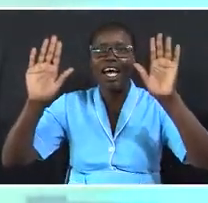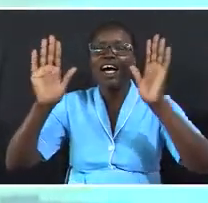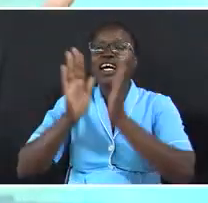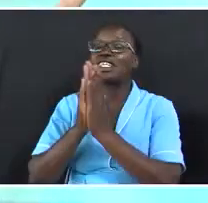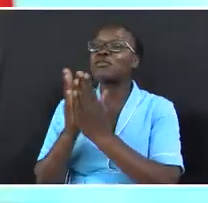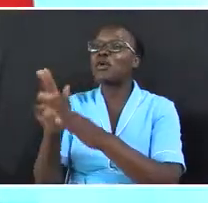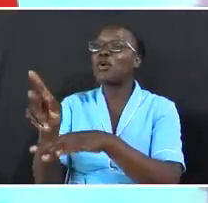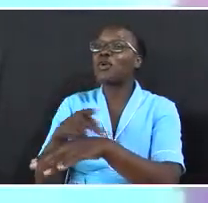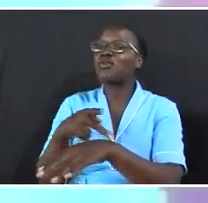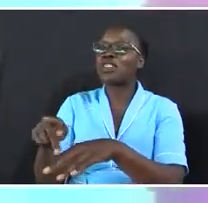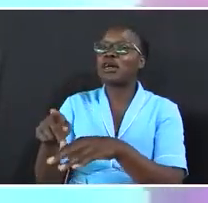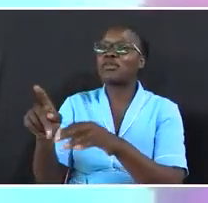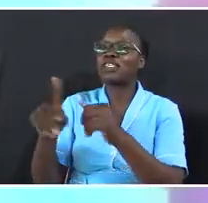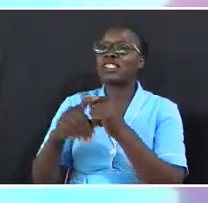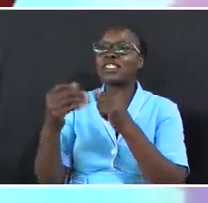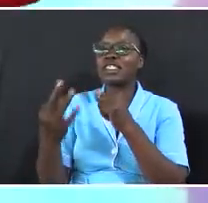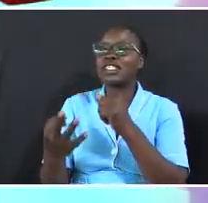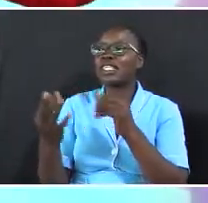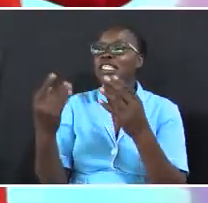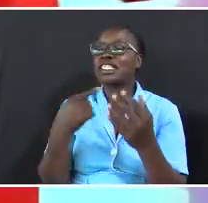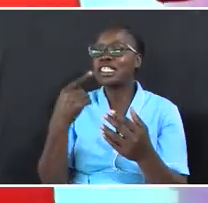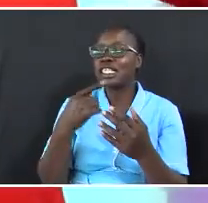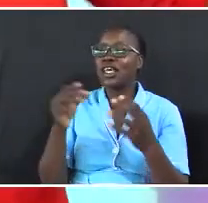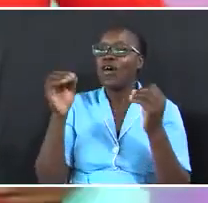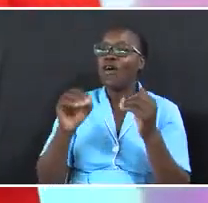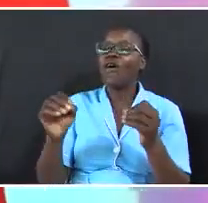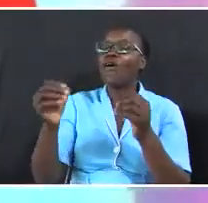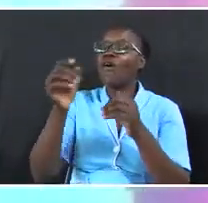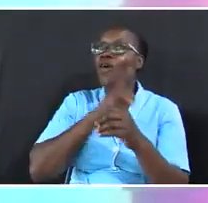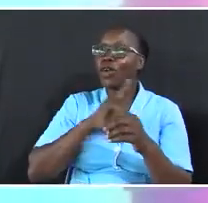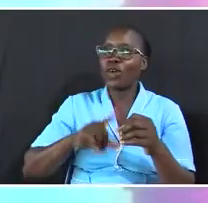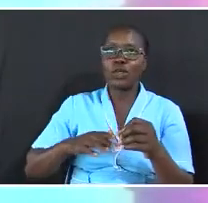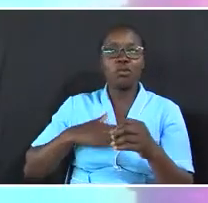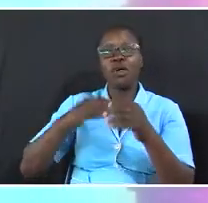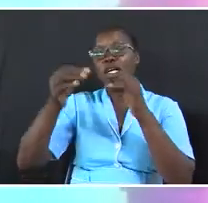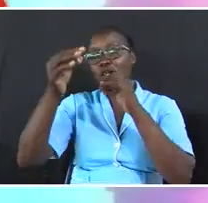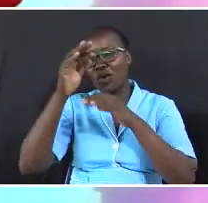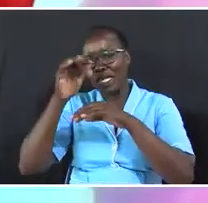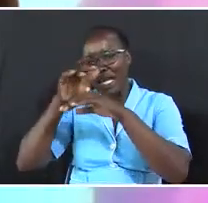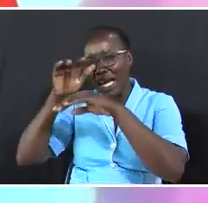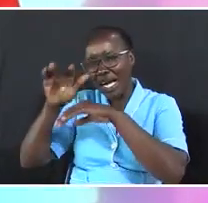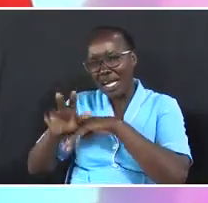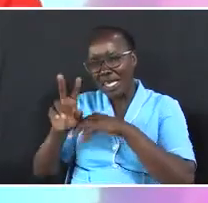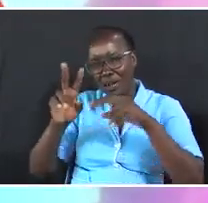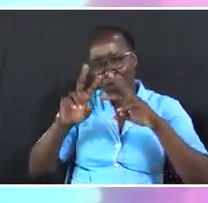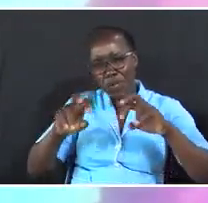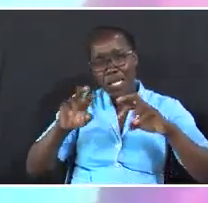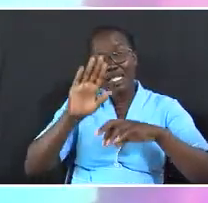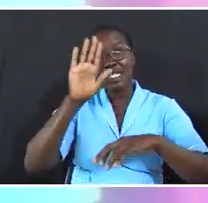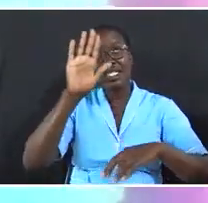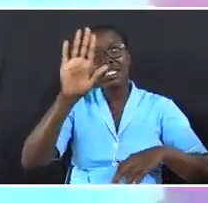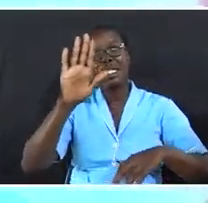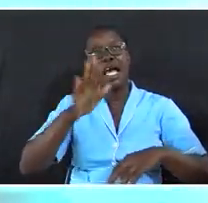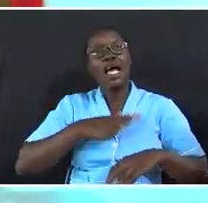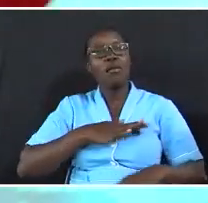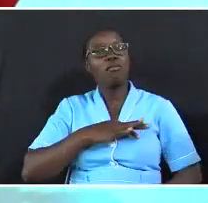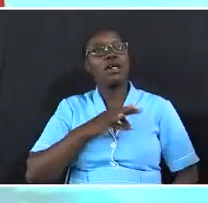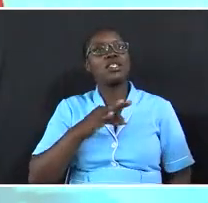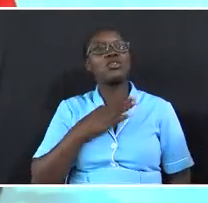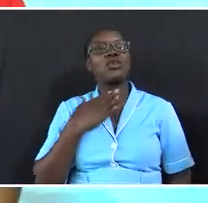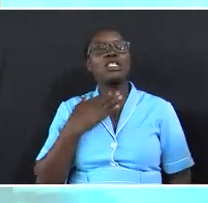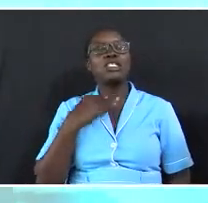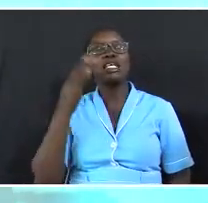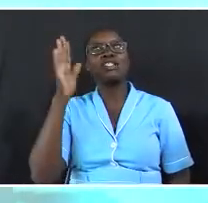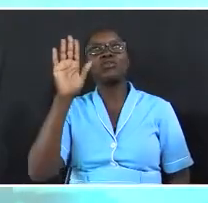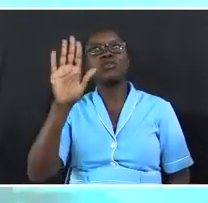book of Psalm 63, he says, oh Lord, you are my God. Early will I seek thee. My soul longeth